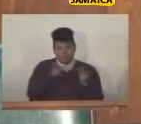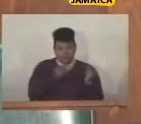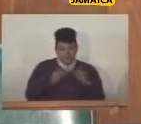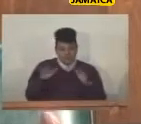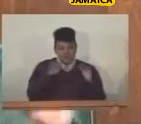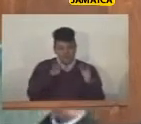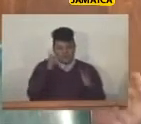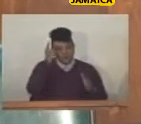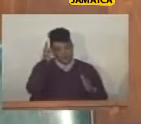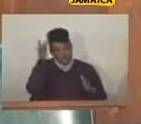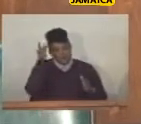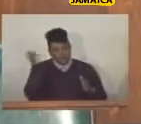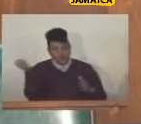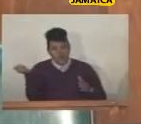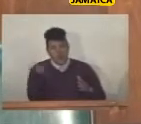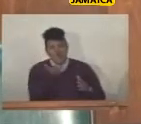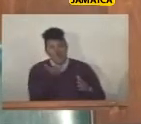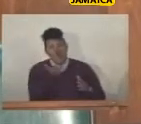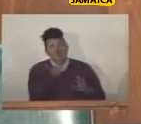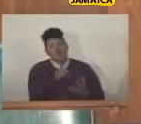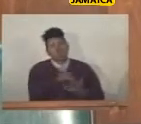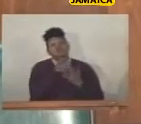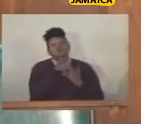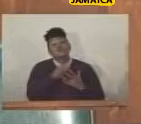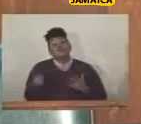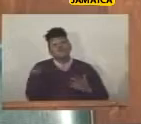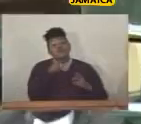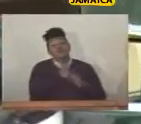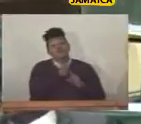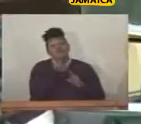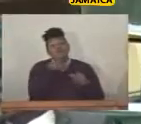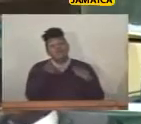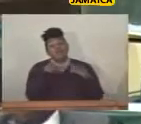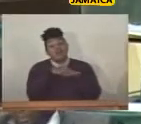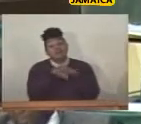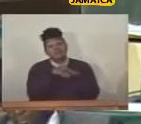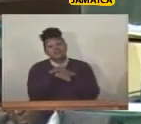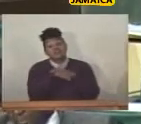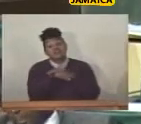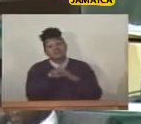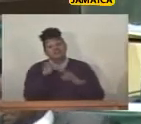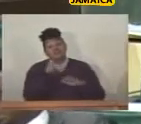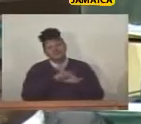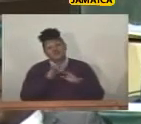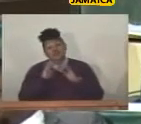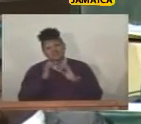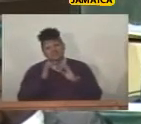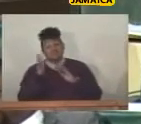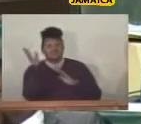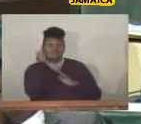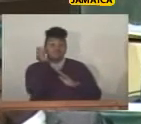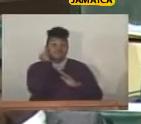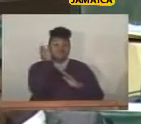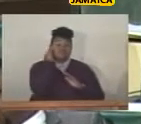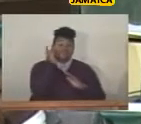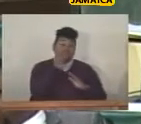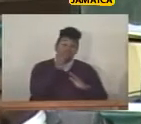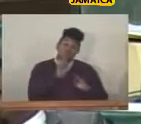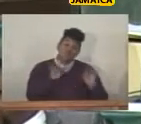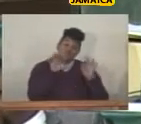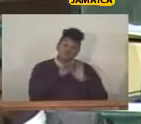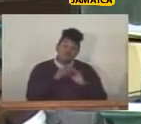Because everyone, especially those who have access to the airwaves, is